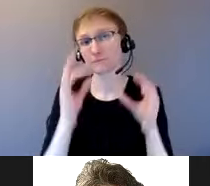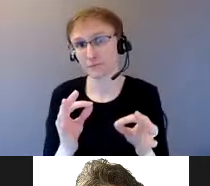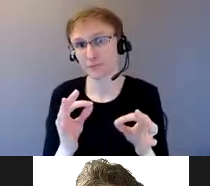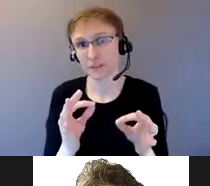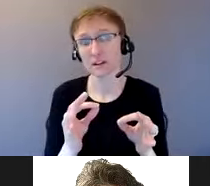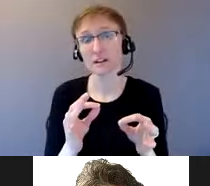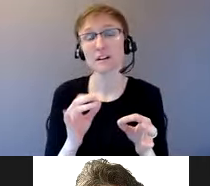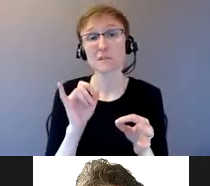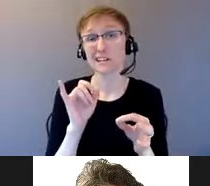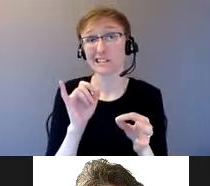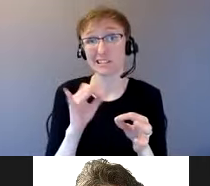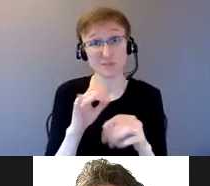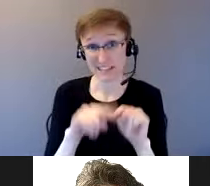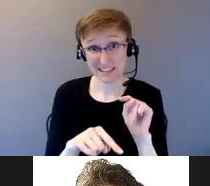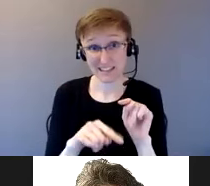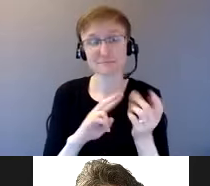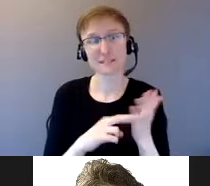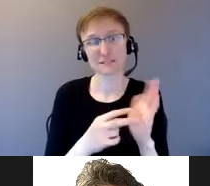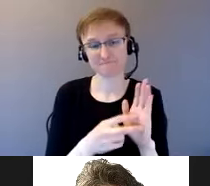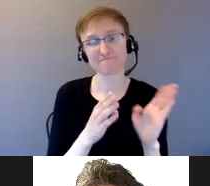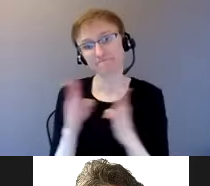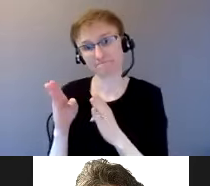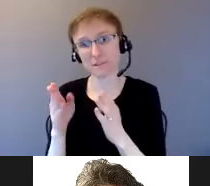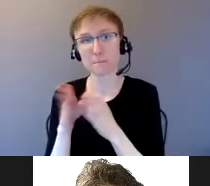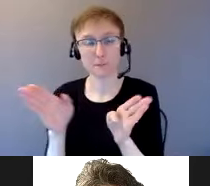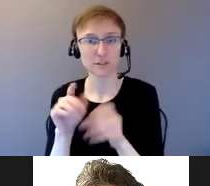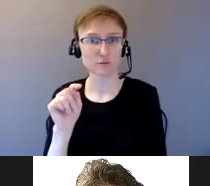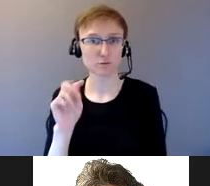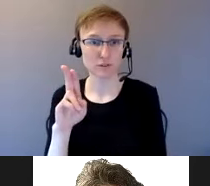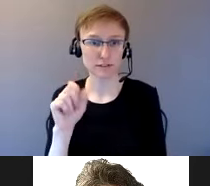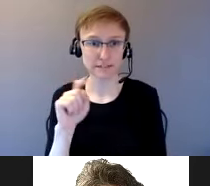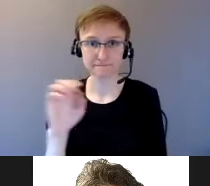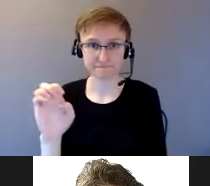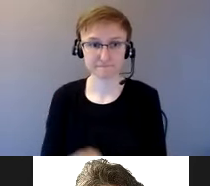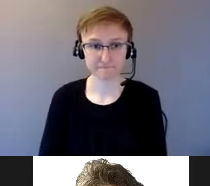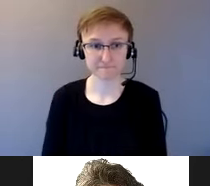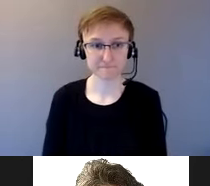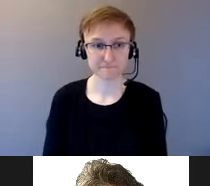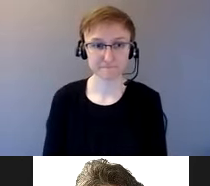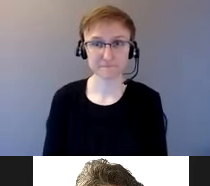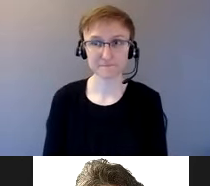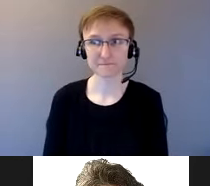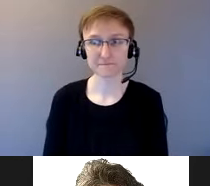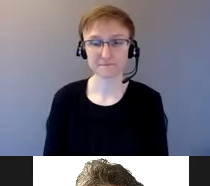turning to the Office of the Public Guardian and Trustee. So anyhow.